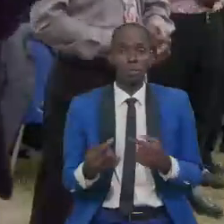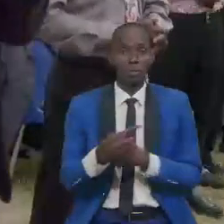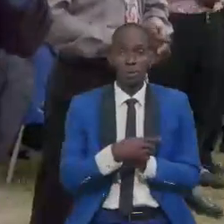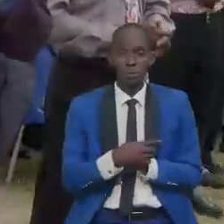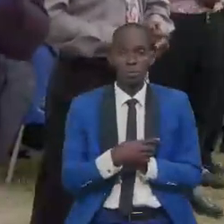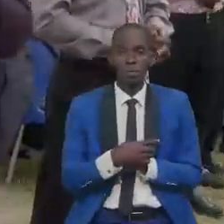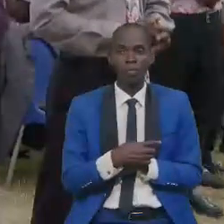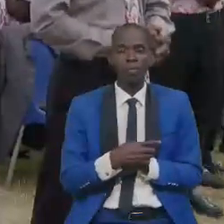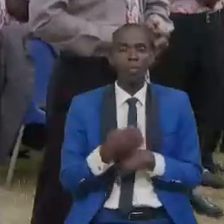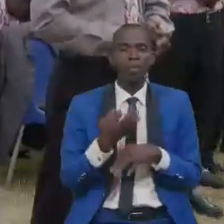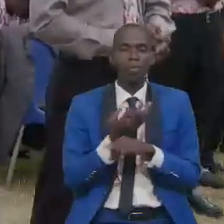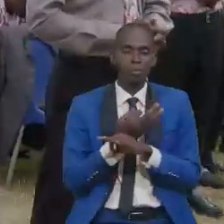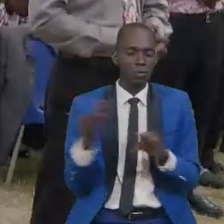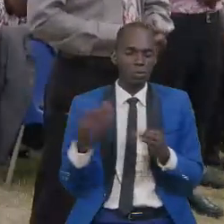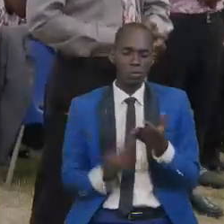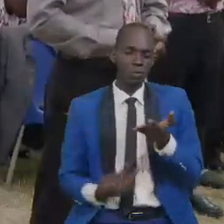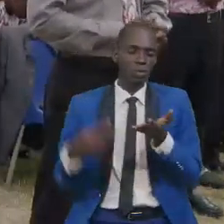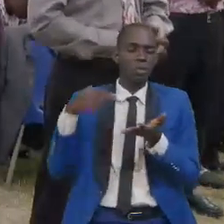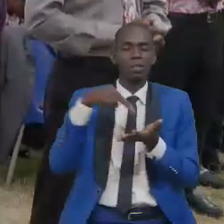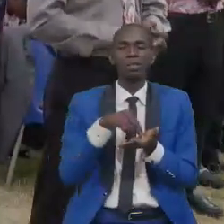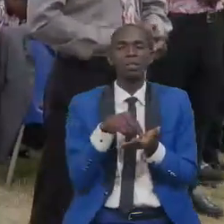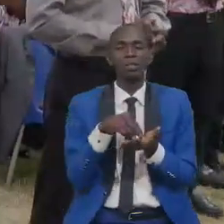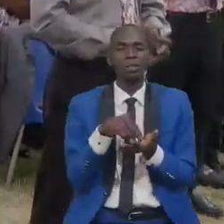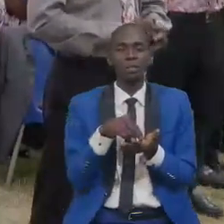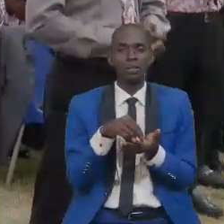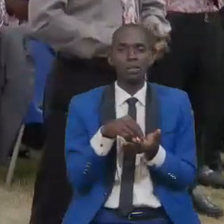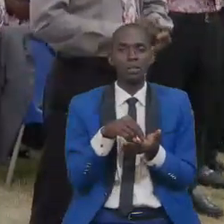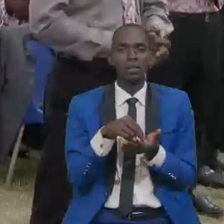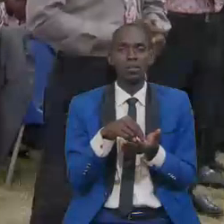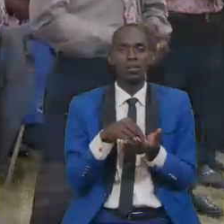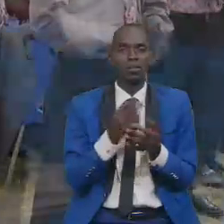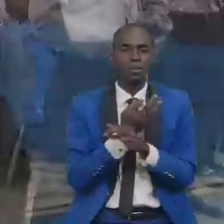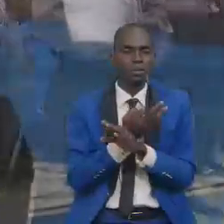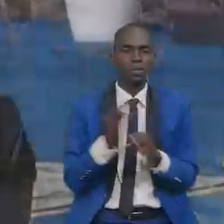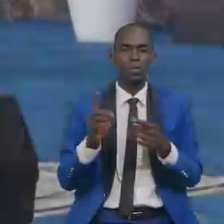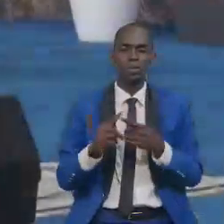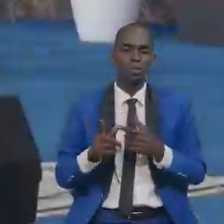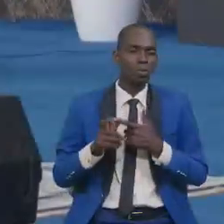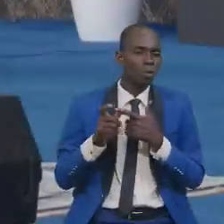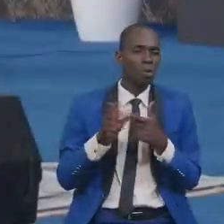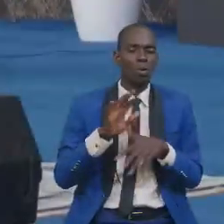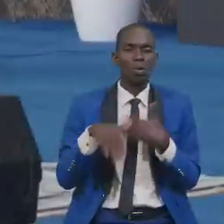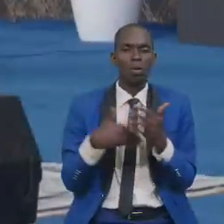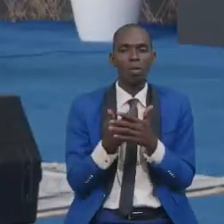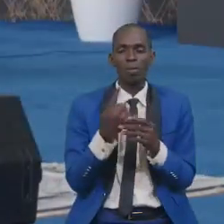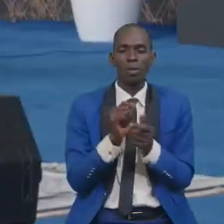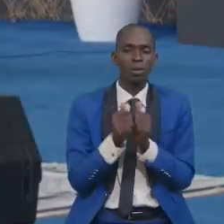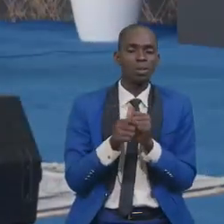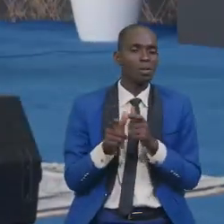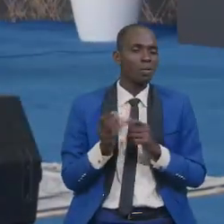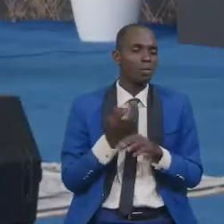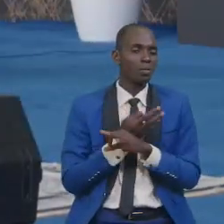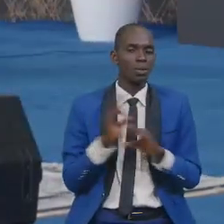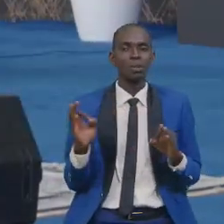free to rise free to run run the race free